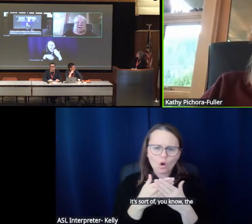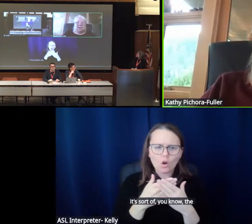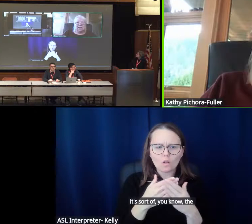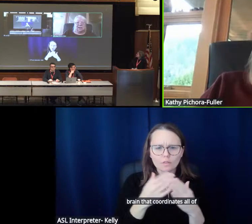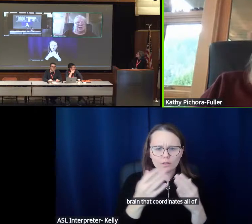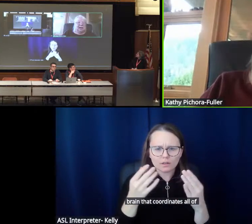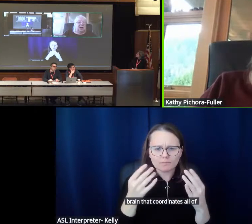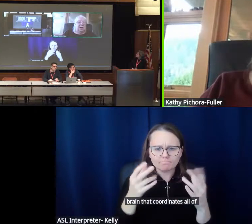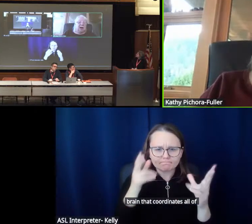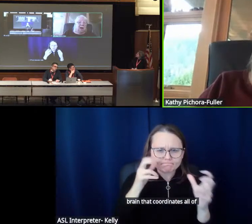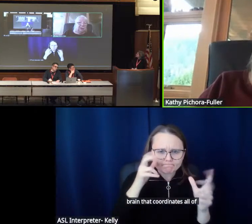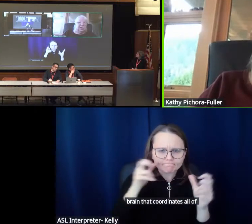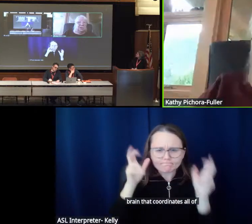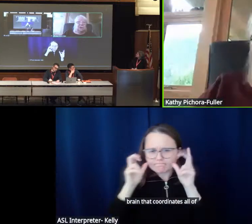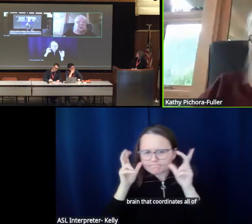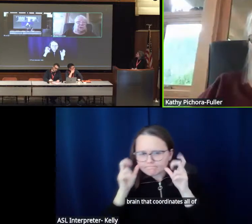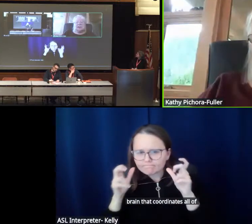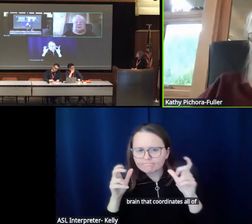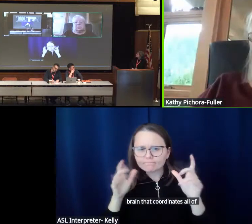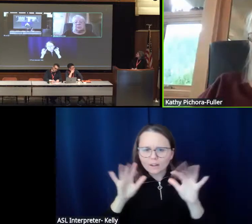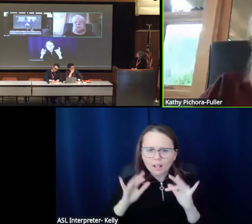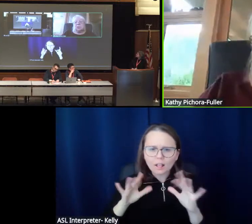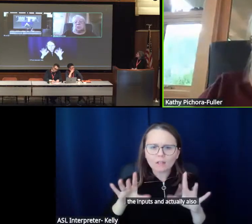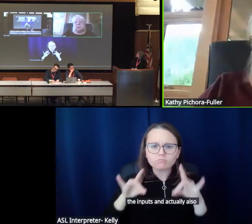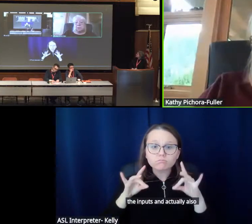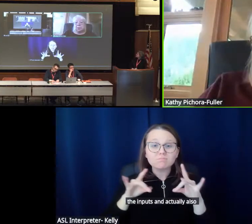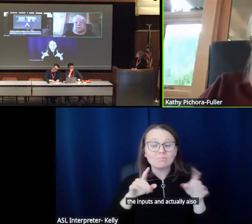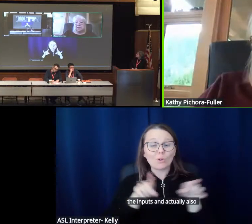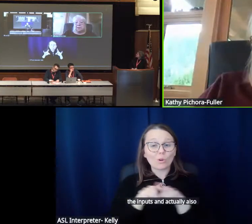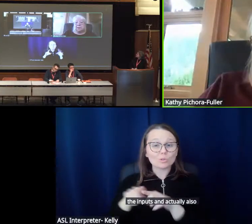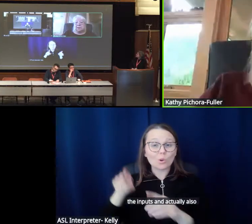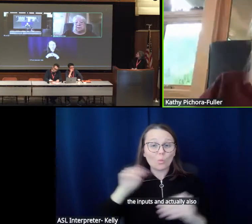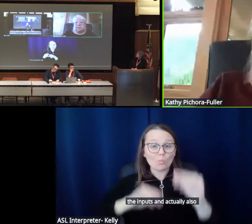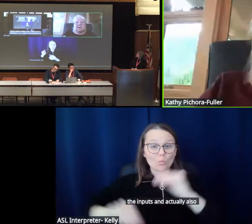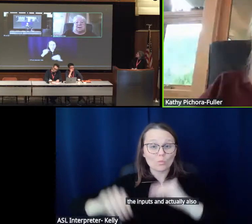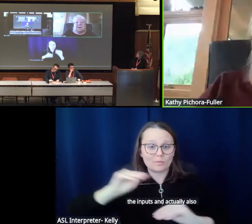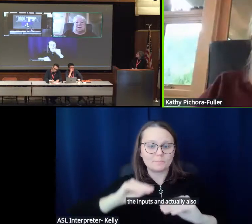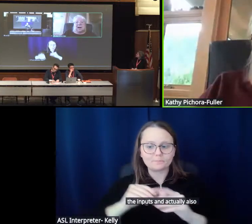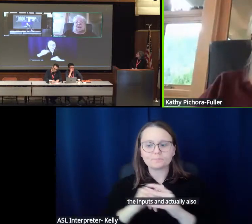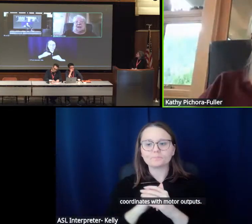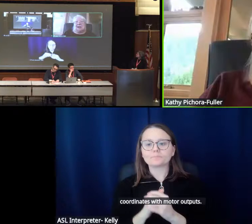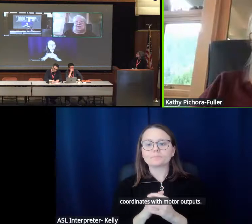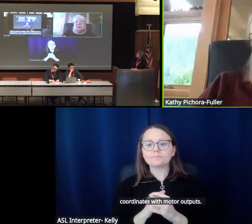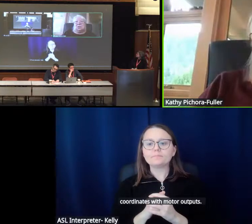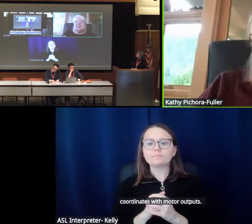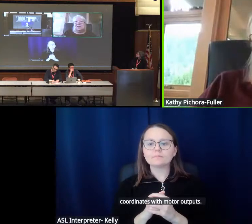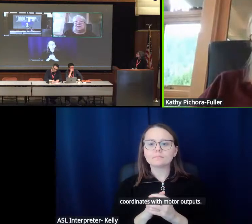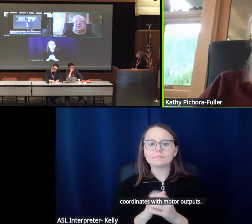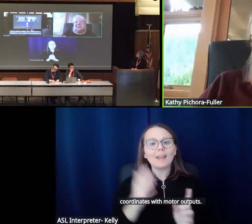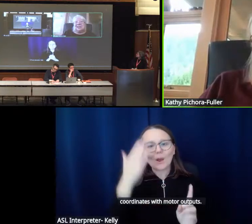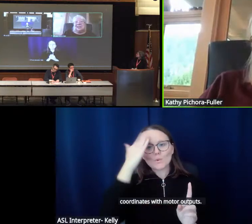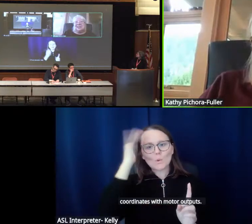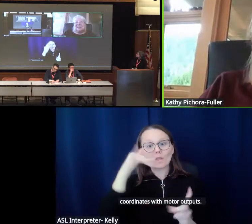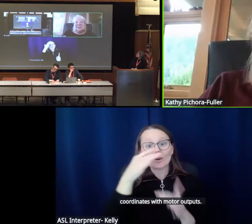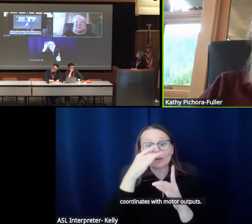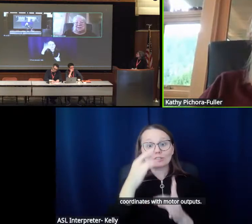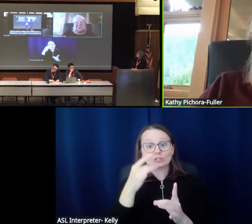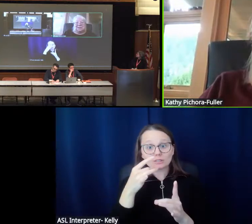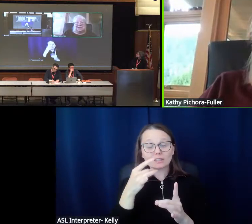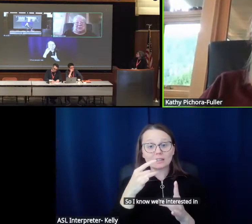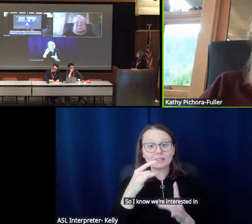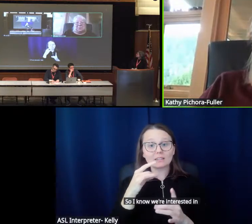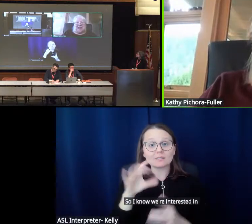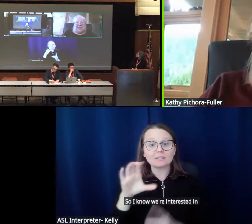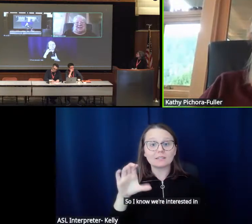actually also coordinates with motor outputs. So I know we're interested in the central nervous